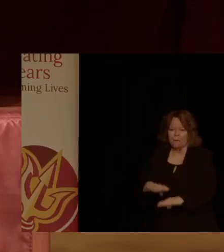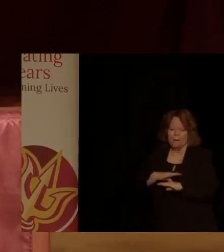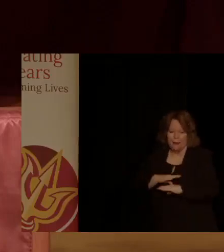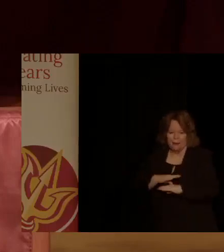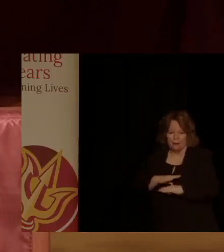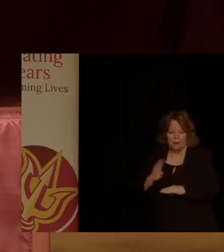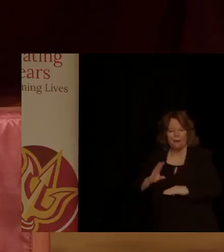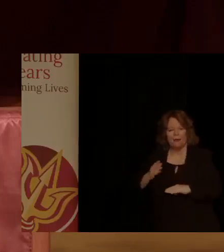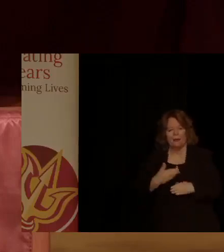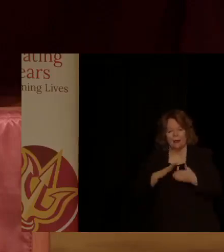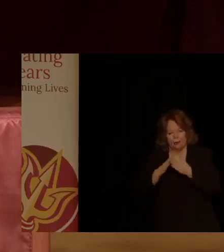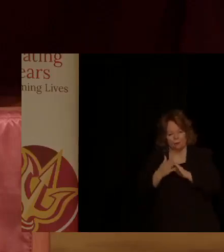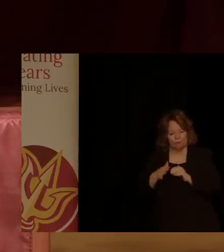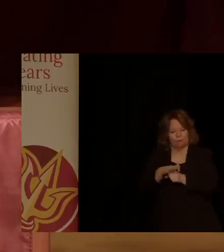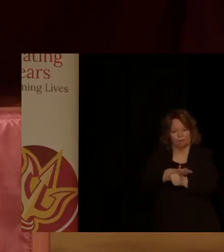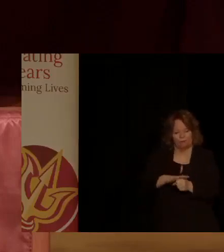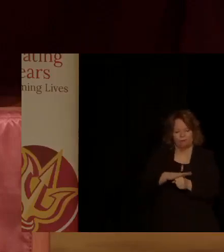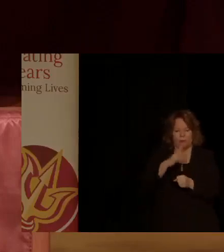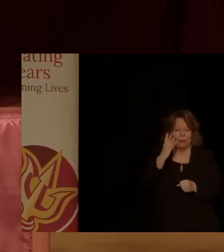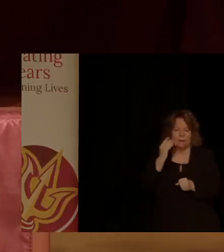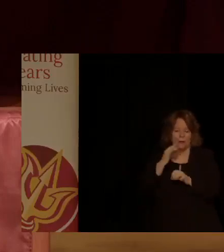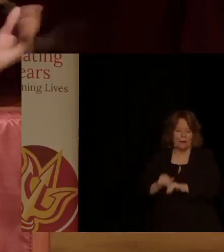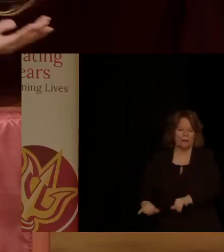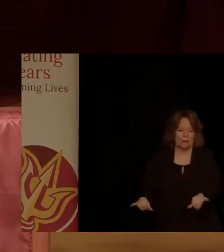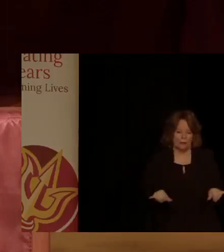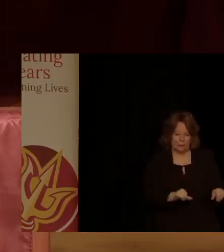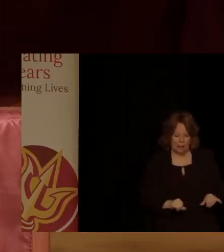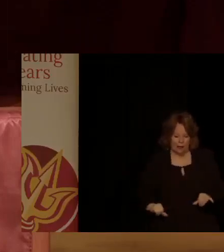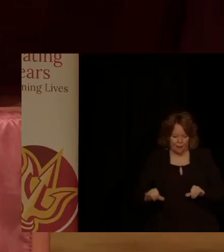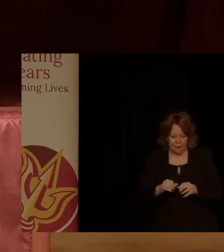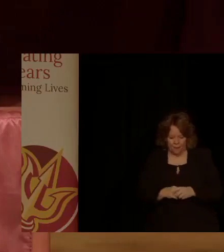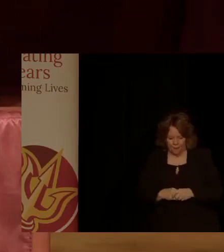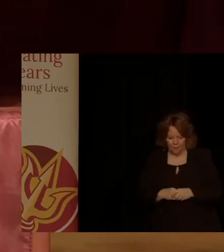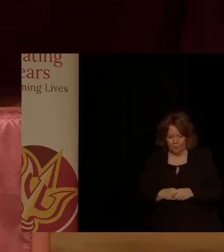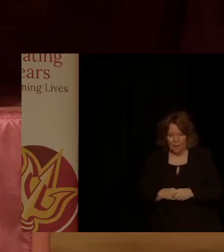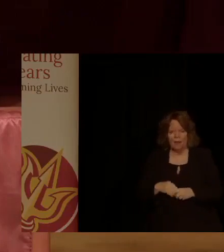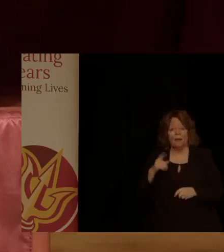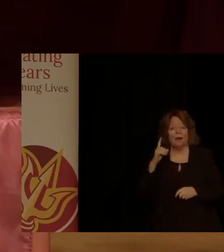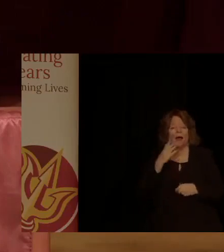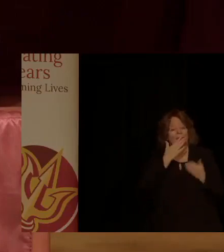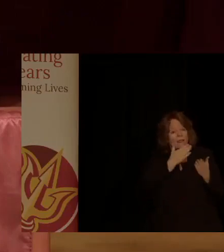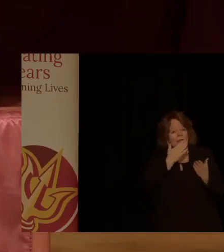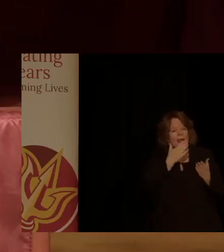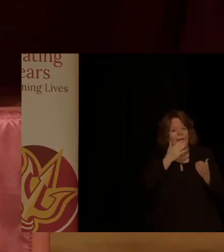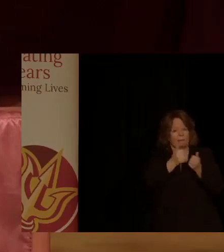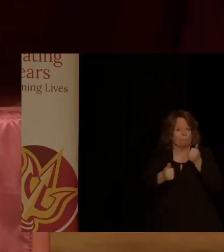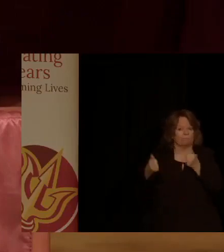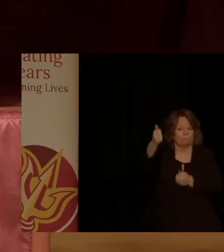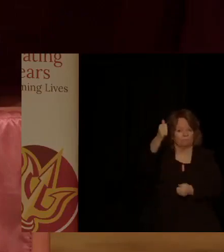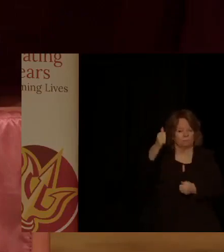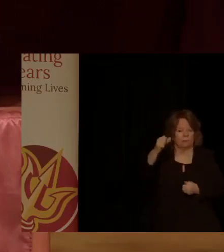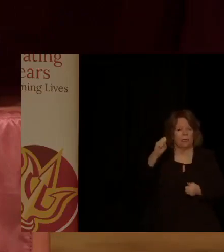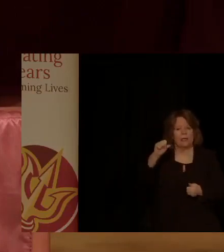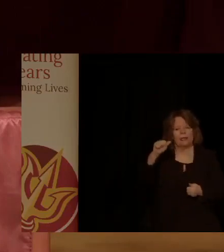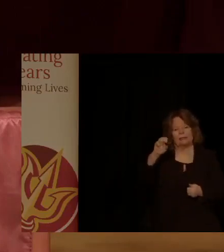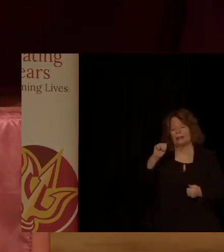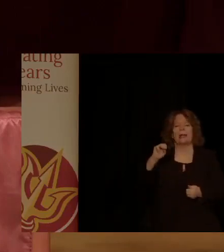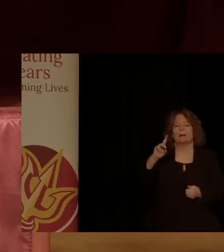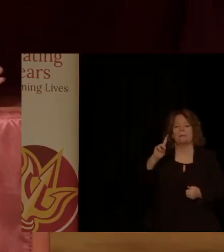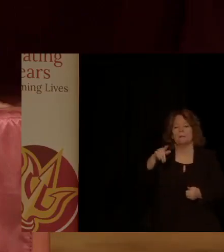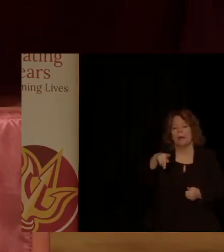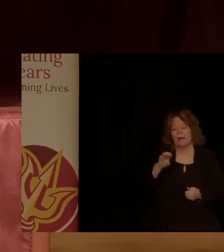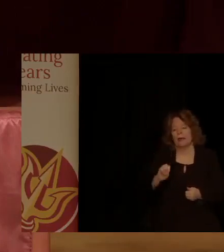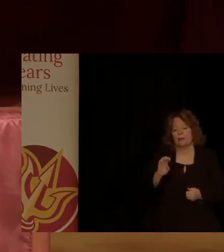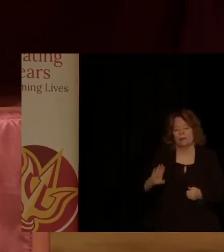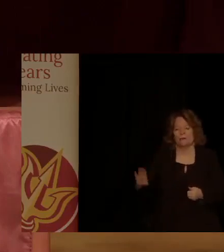is sustained. I thank County Executive Sam Page for his leadership and encouragement for myself and my